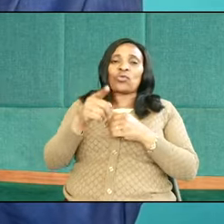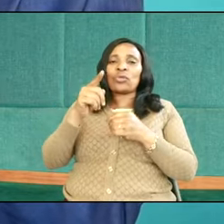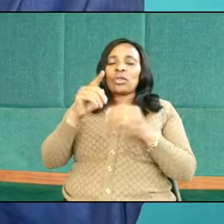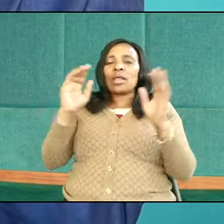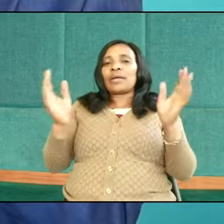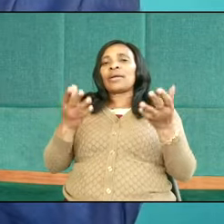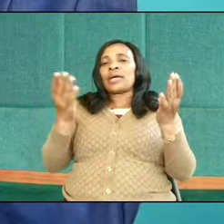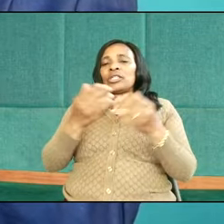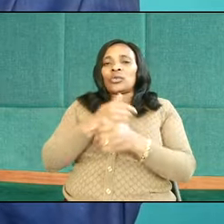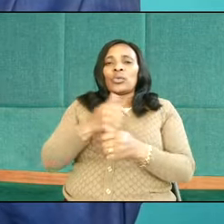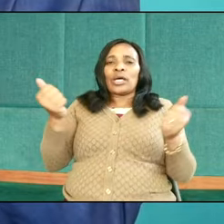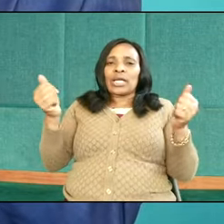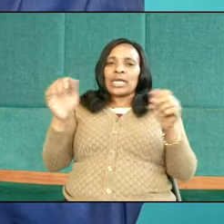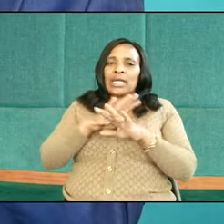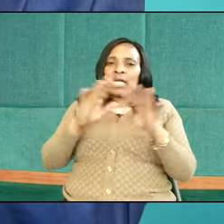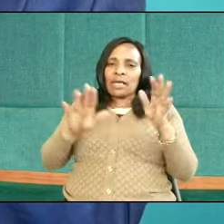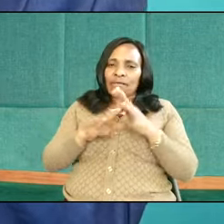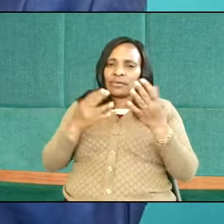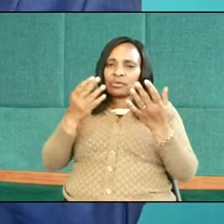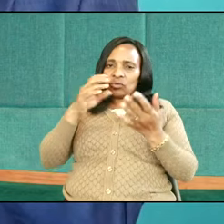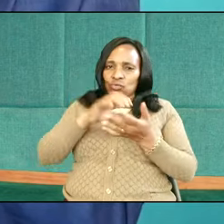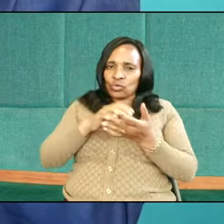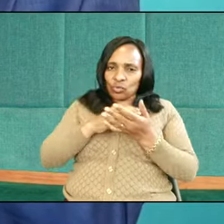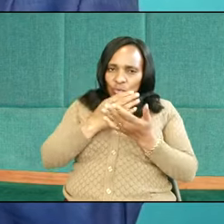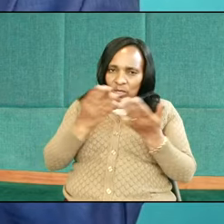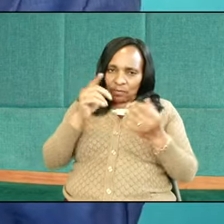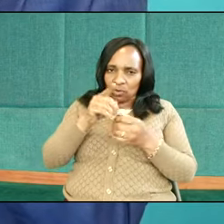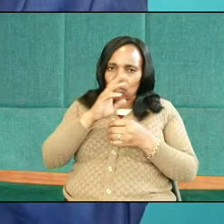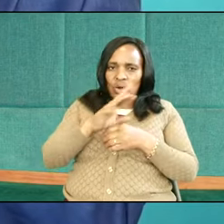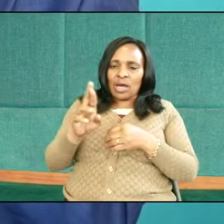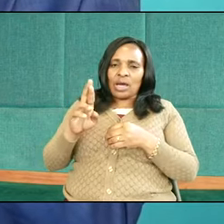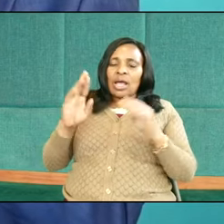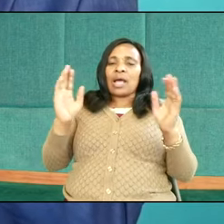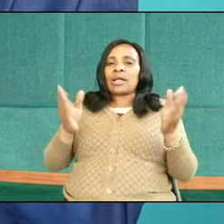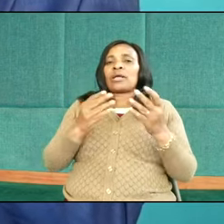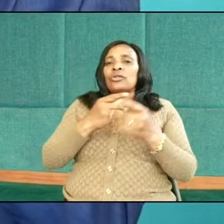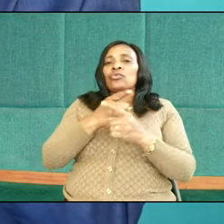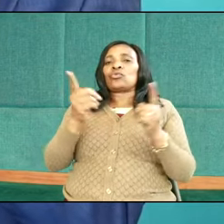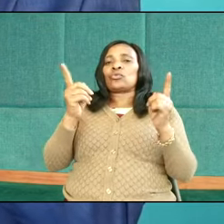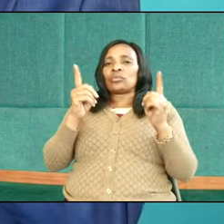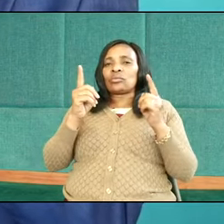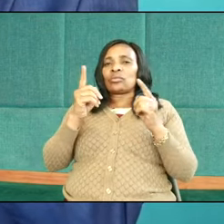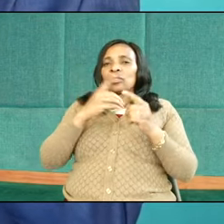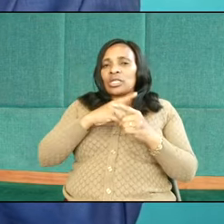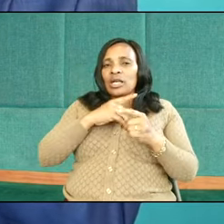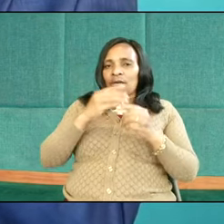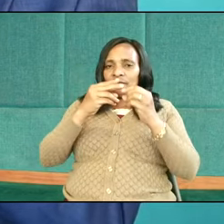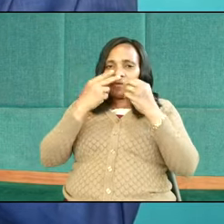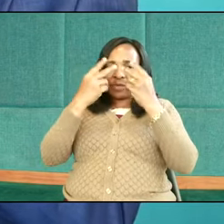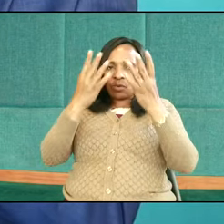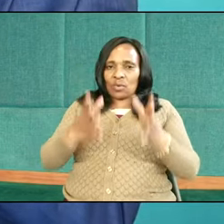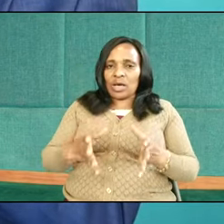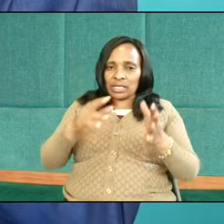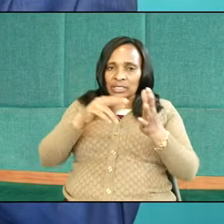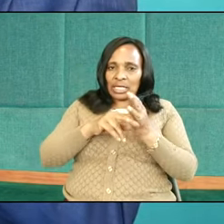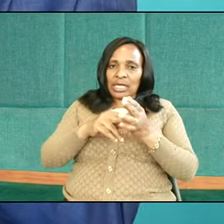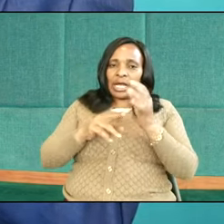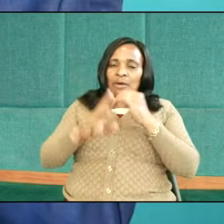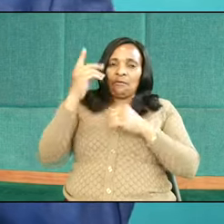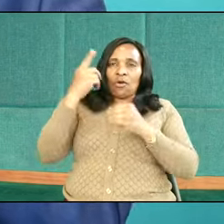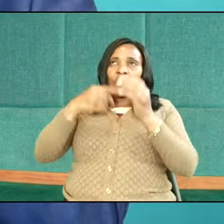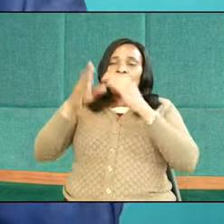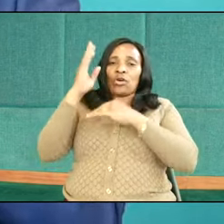stand up for God in every situation, wherever you are. Let me encourage you, dear viewer, stand up for God and He'll stand up for